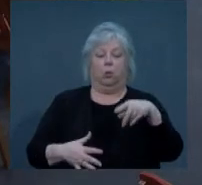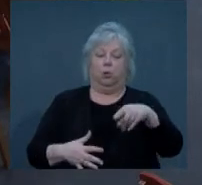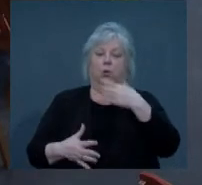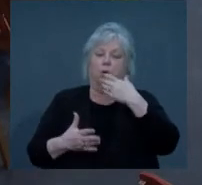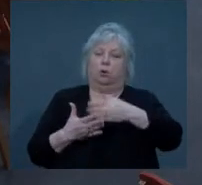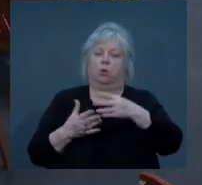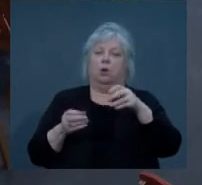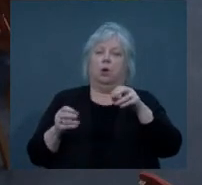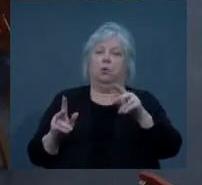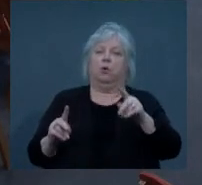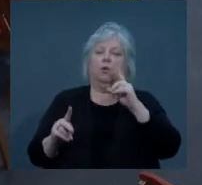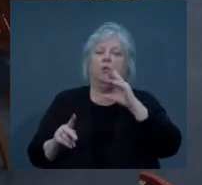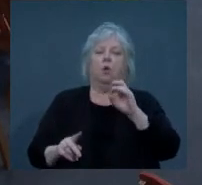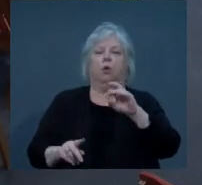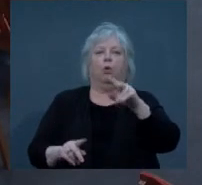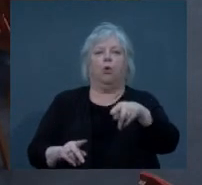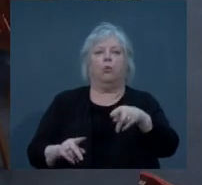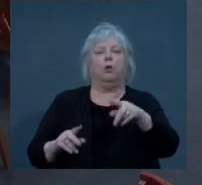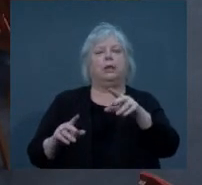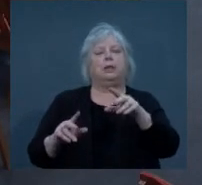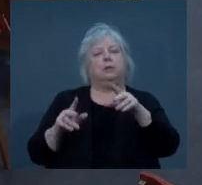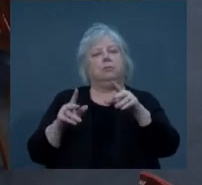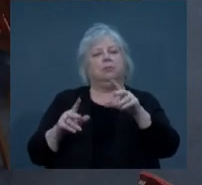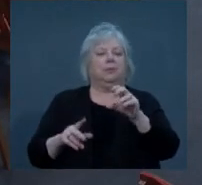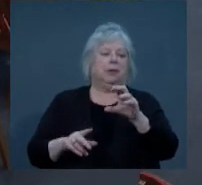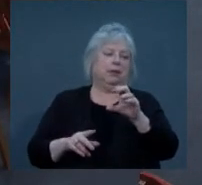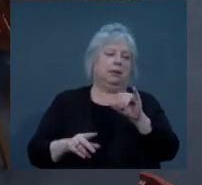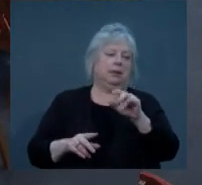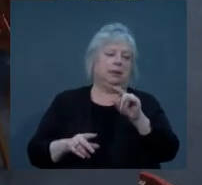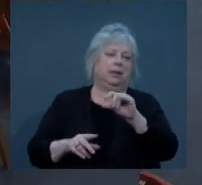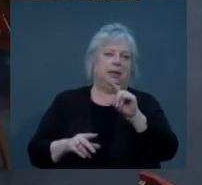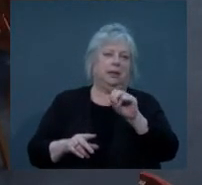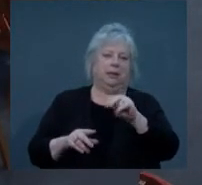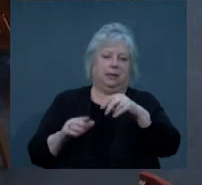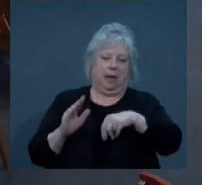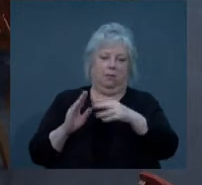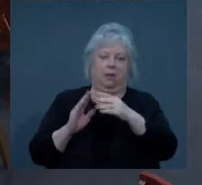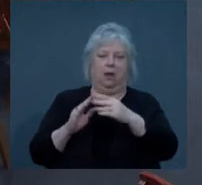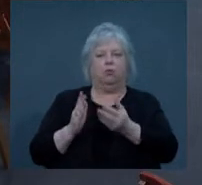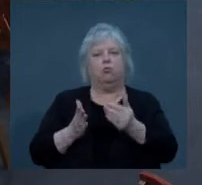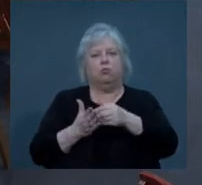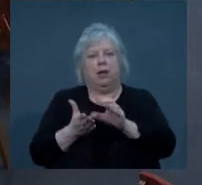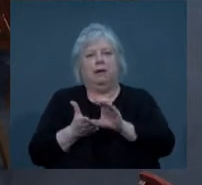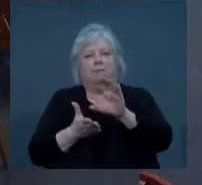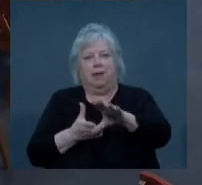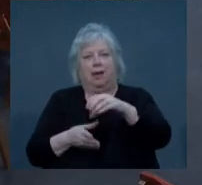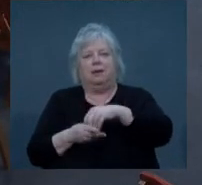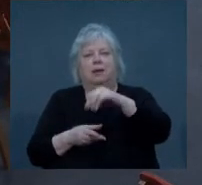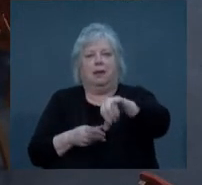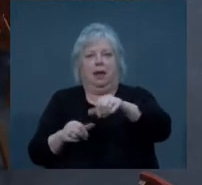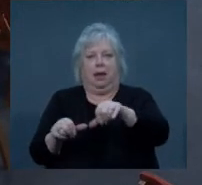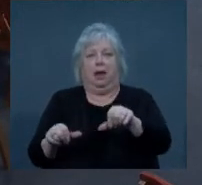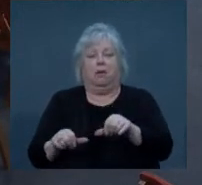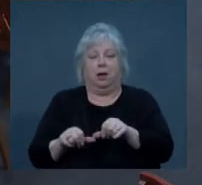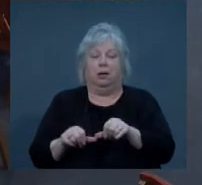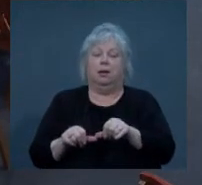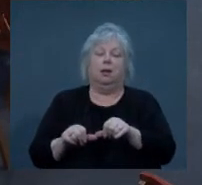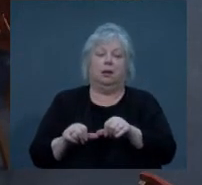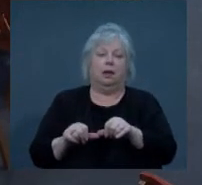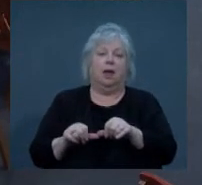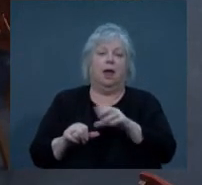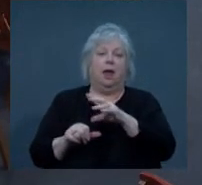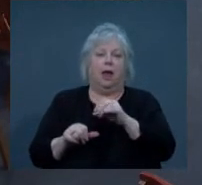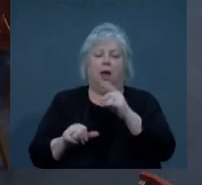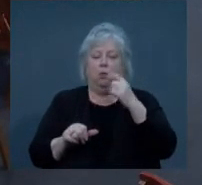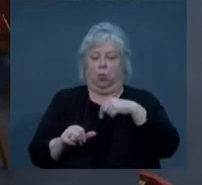for a corporate citizen downtown to reinvest in the area down there. And I think